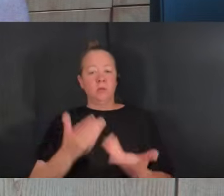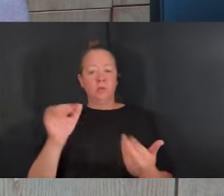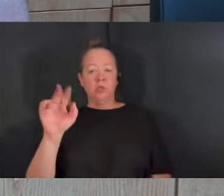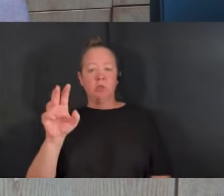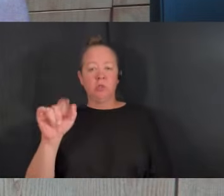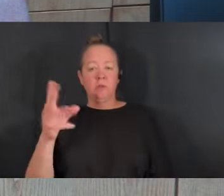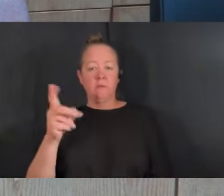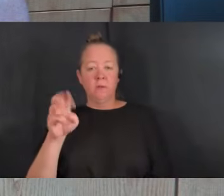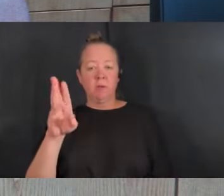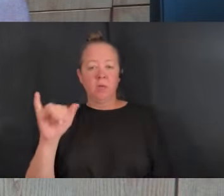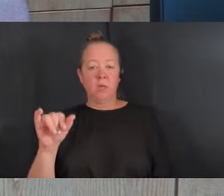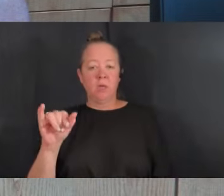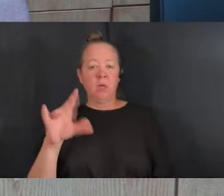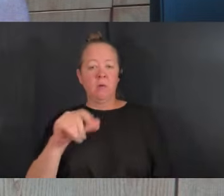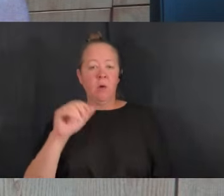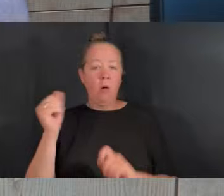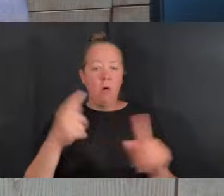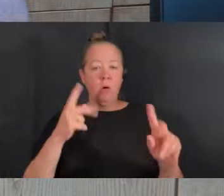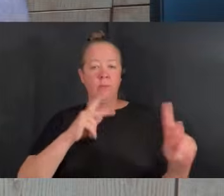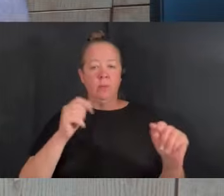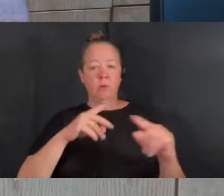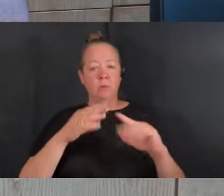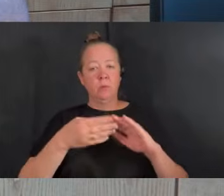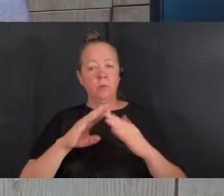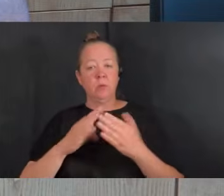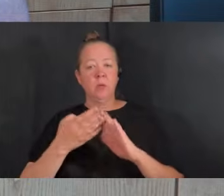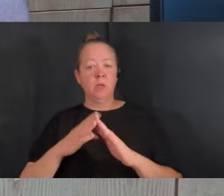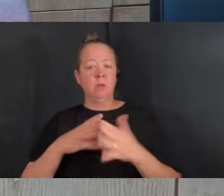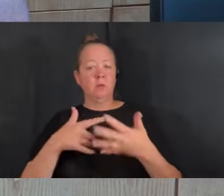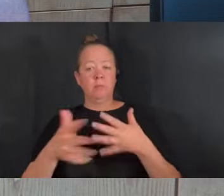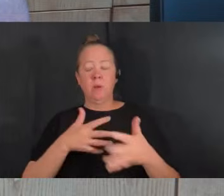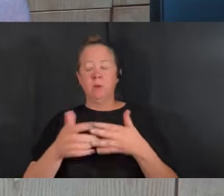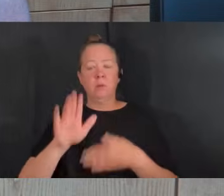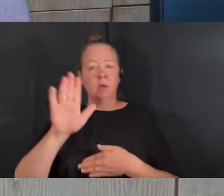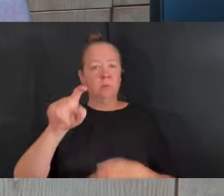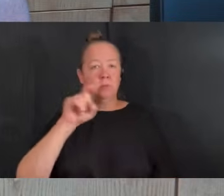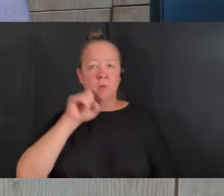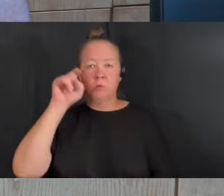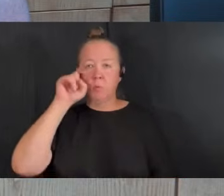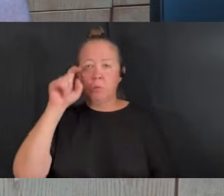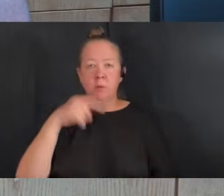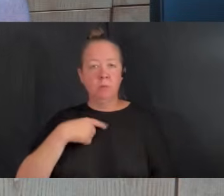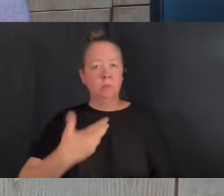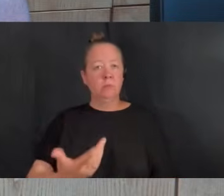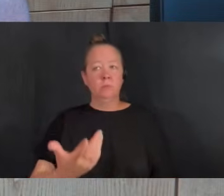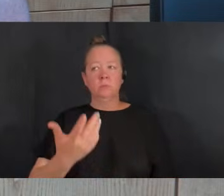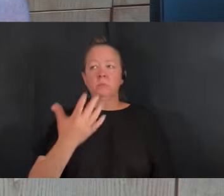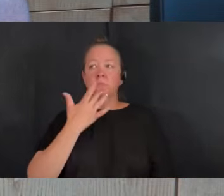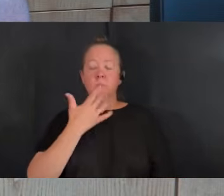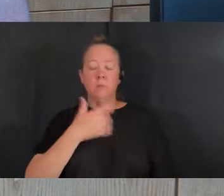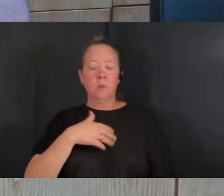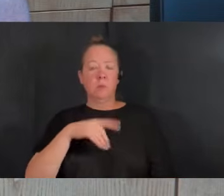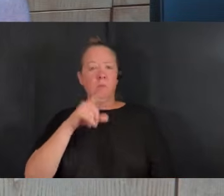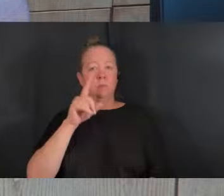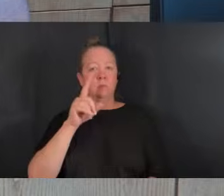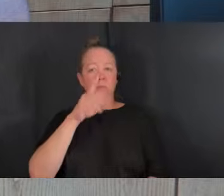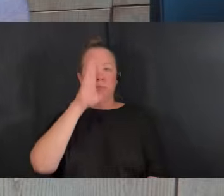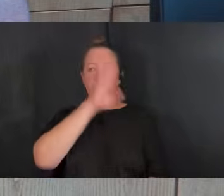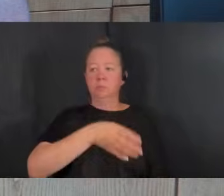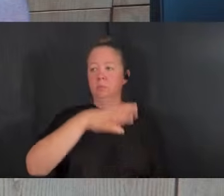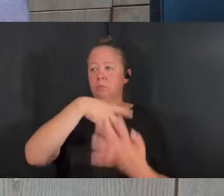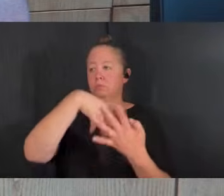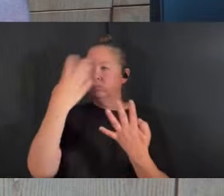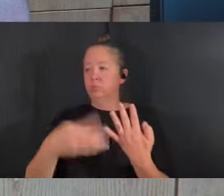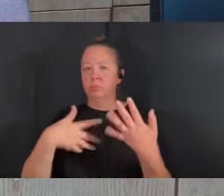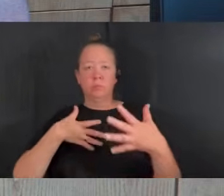gender identity, feel valued, safe, empowered, and supported by their peers, educators, and